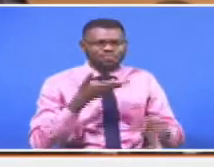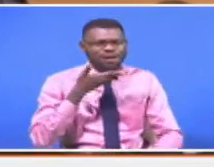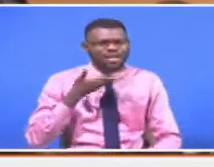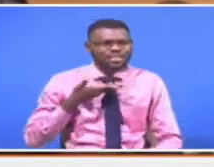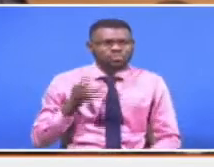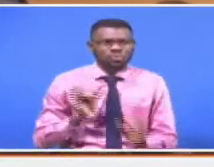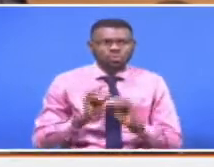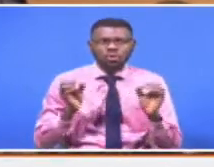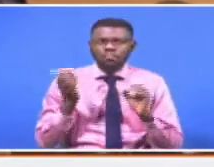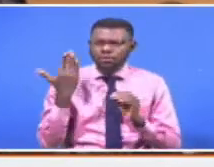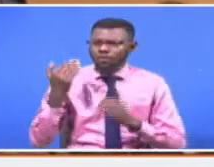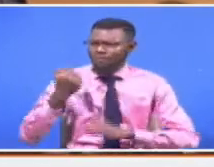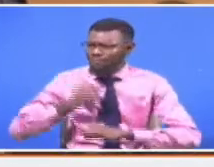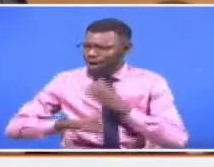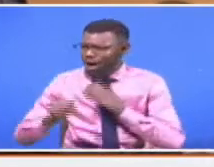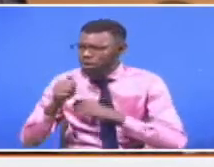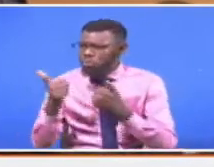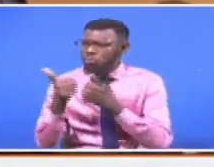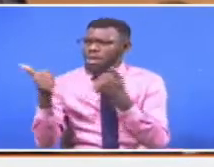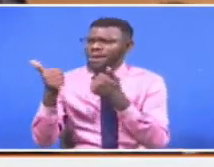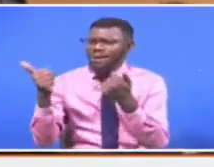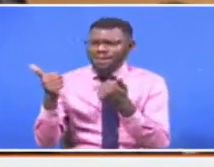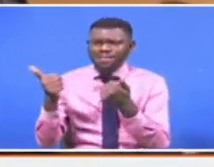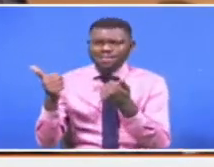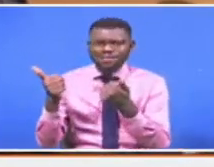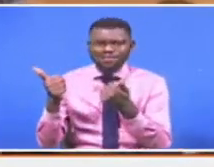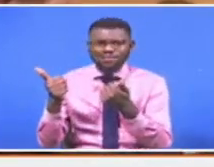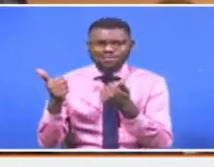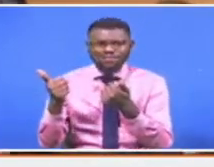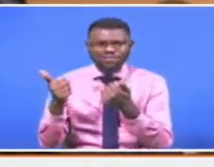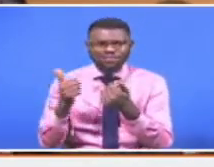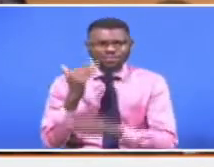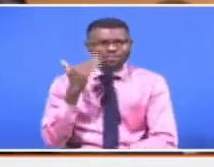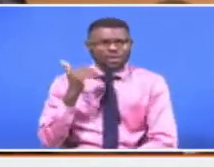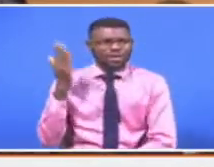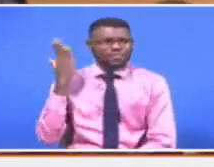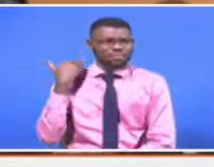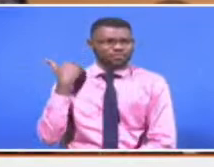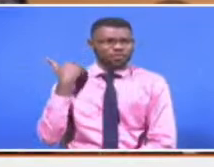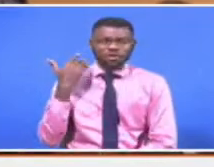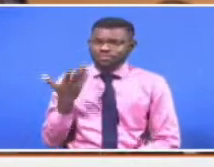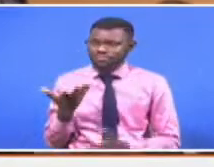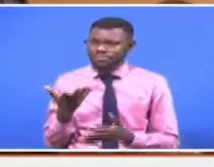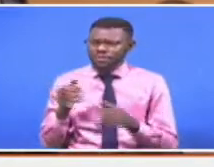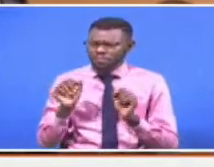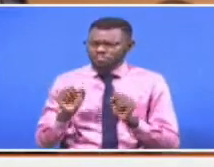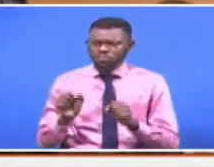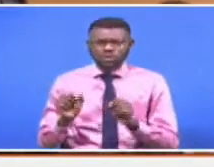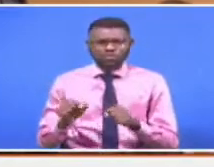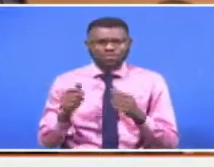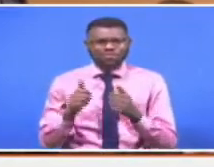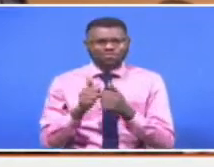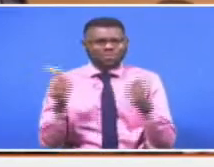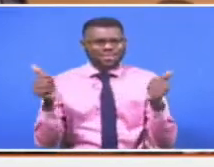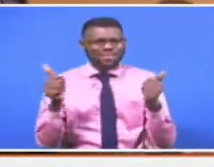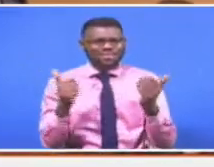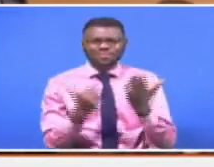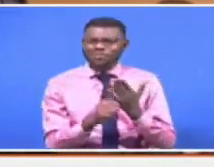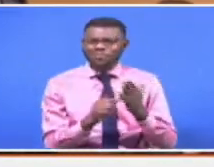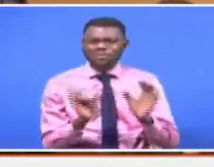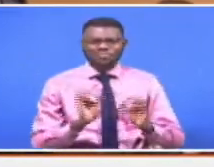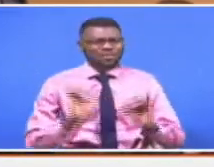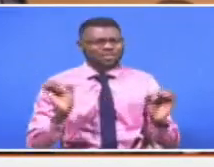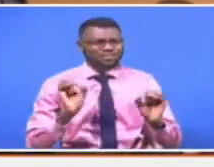Sisi nafikiri tulikuwa proactive than wale walikuwa nasimamia. Kwa sababu tungefanya siku hiyo I think hata saa hii hatungekuwa tunafutana mahali.